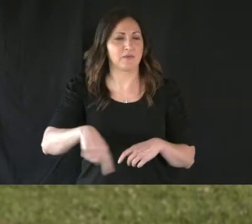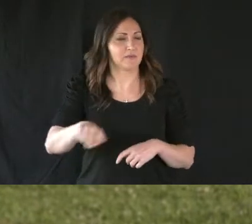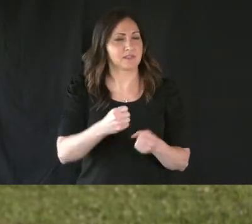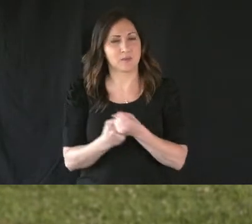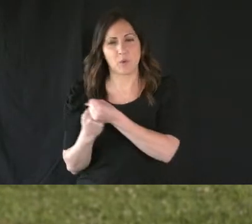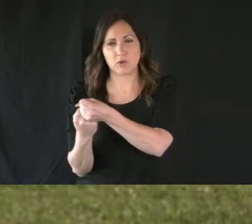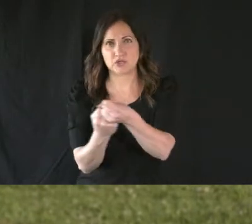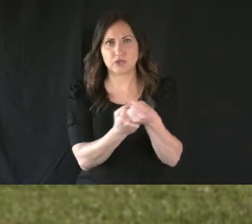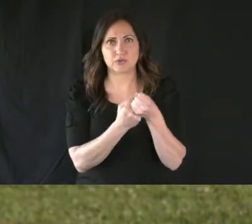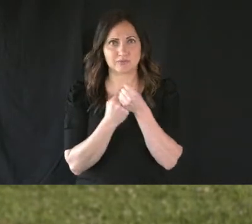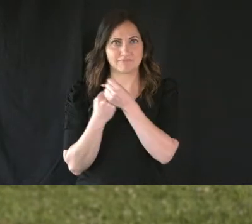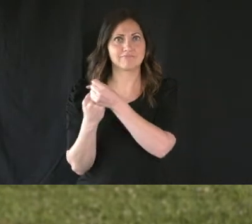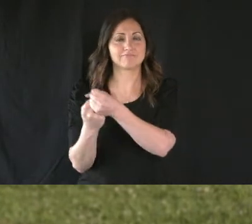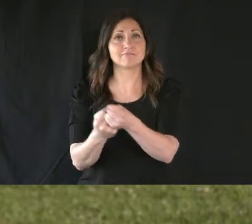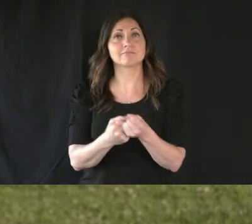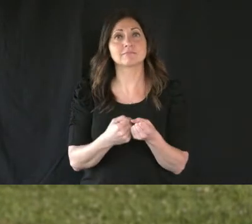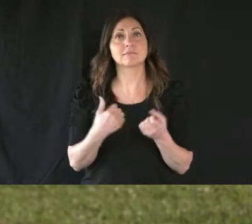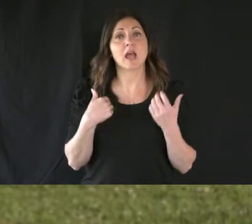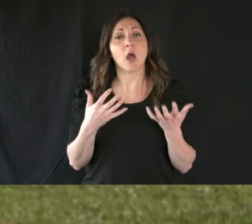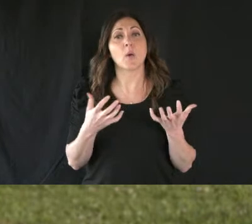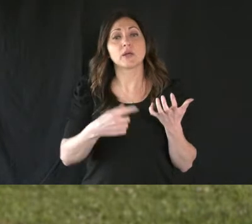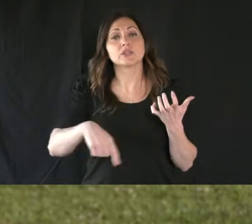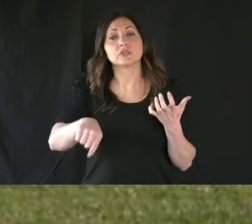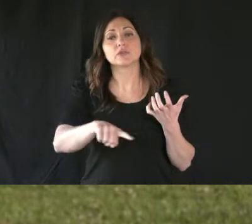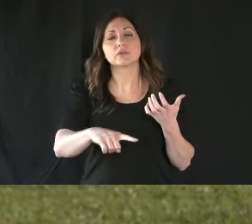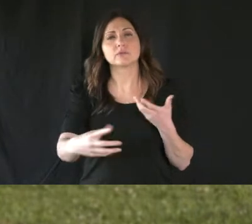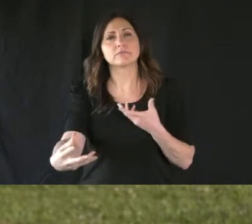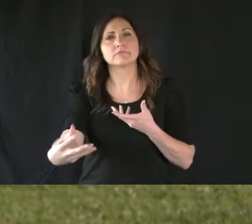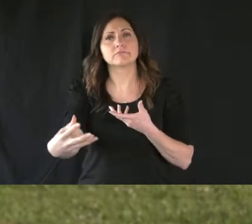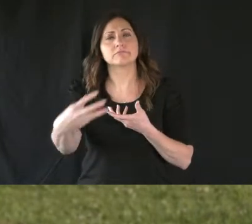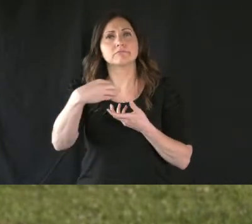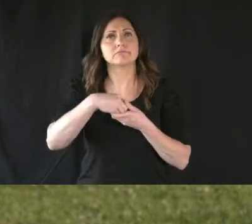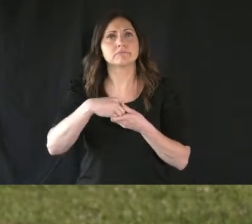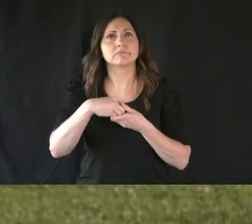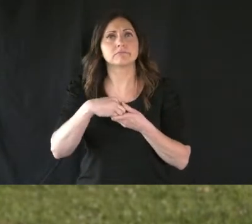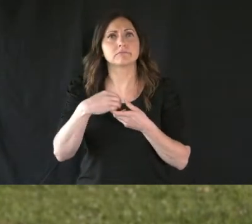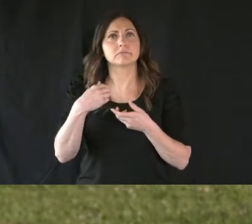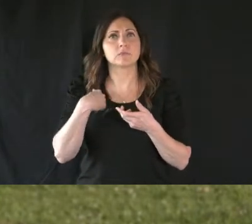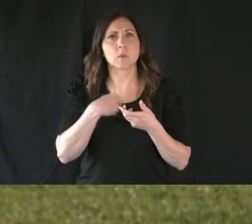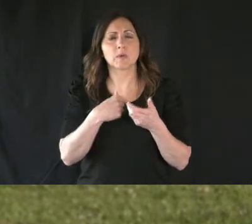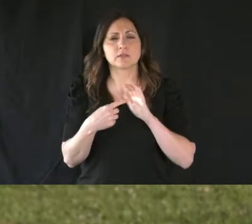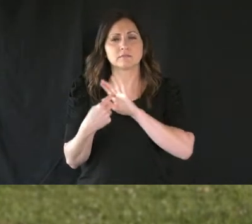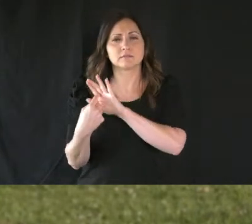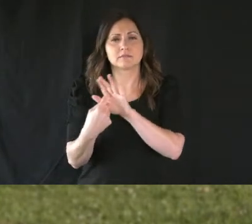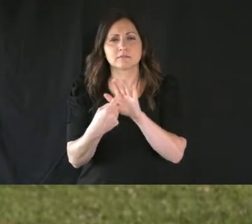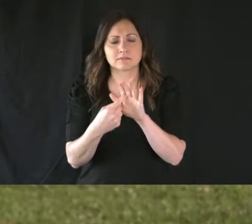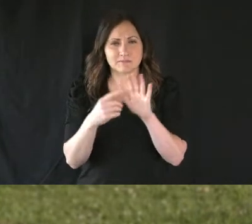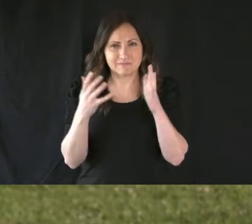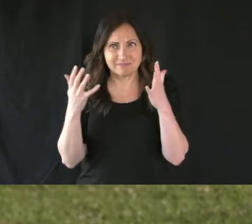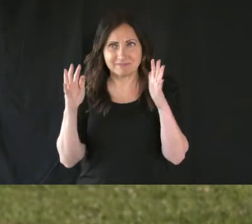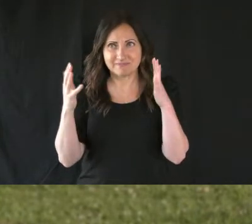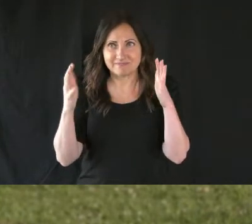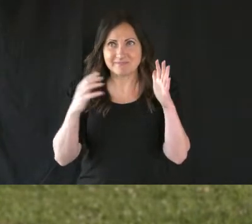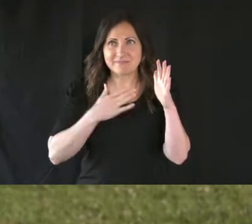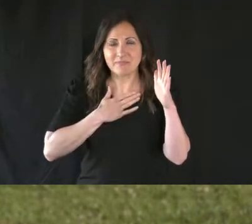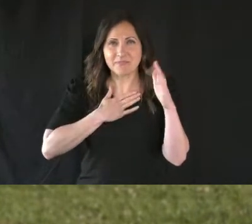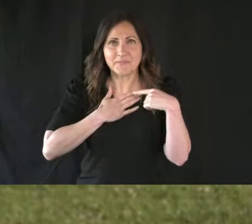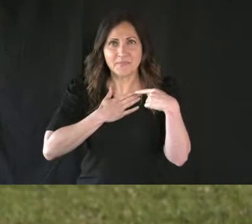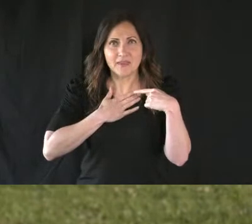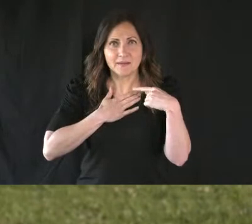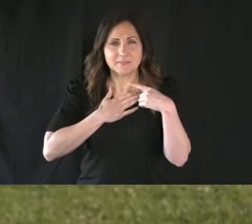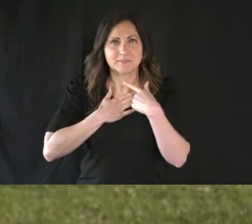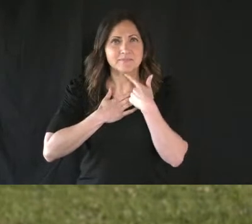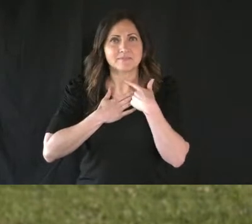like you to join me as we express our appreciation to them. Would